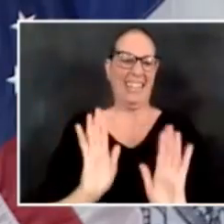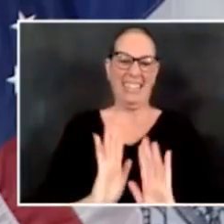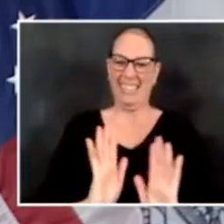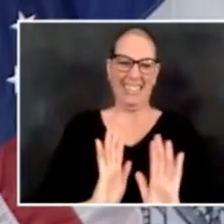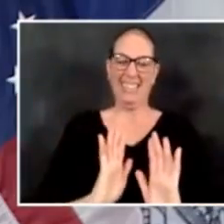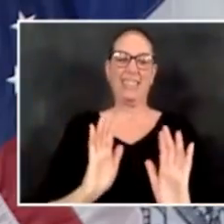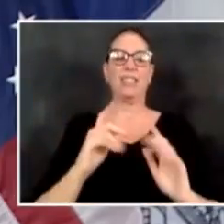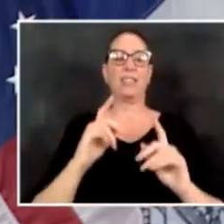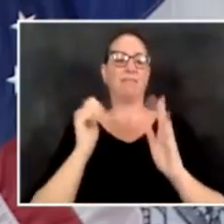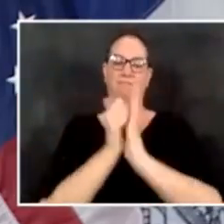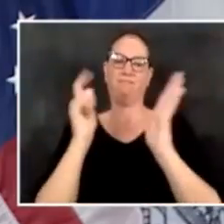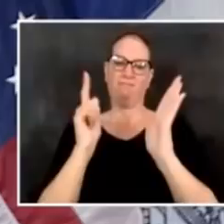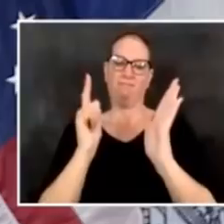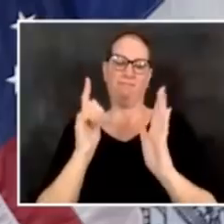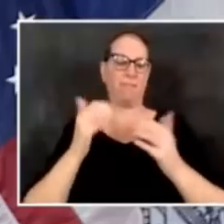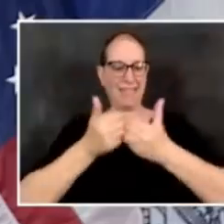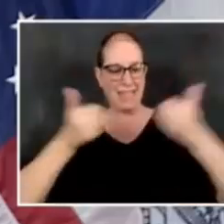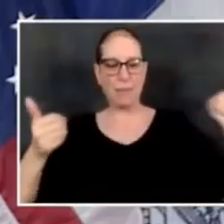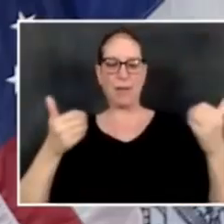Well, Mr. Mayor,